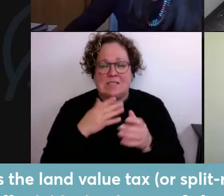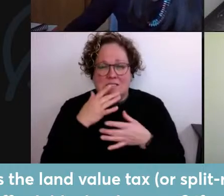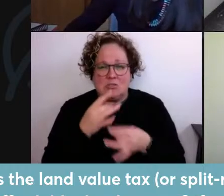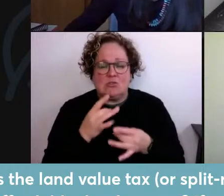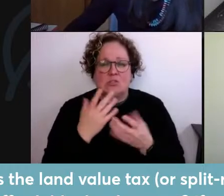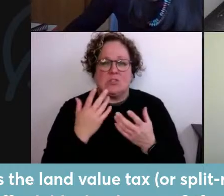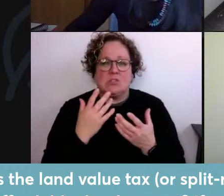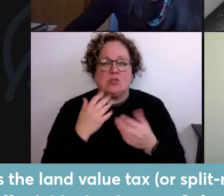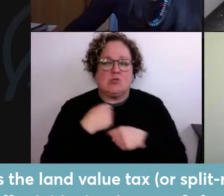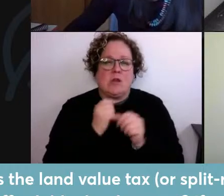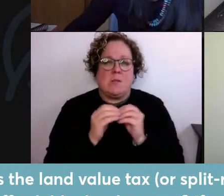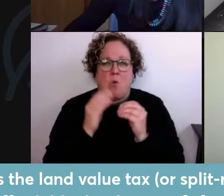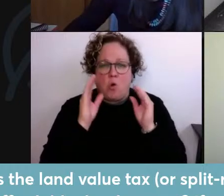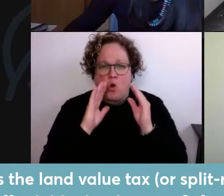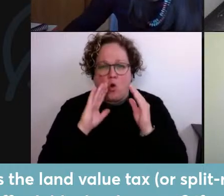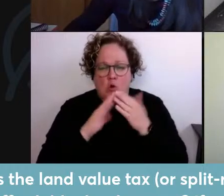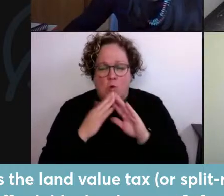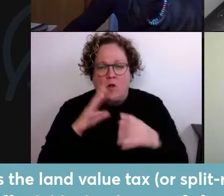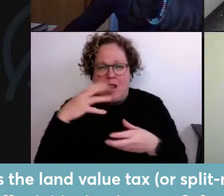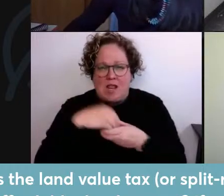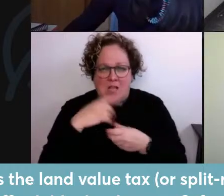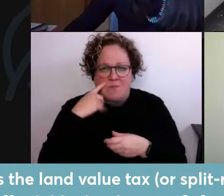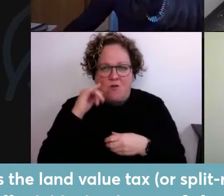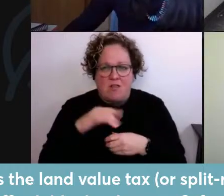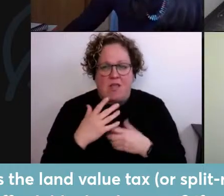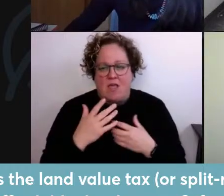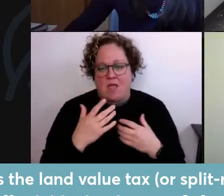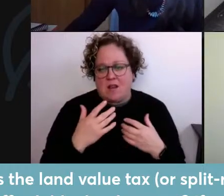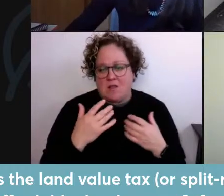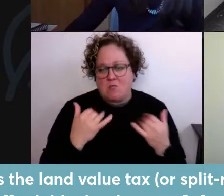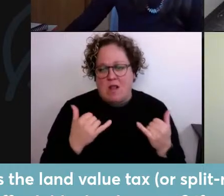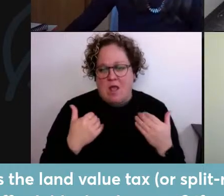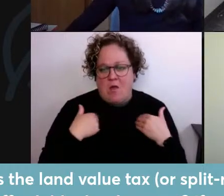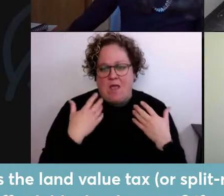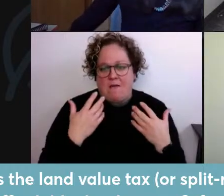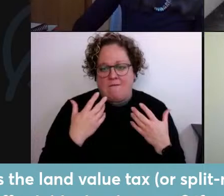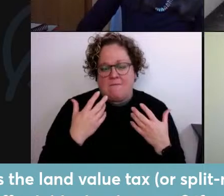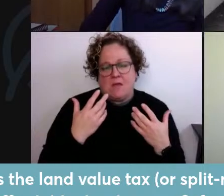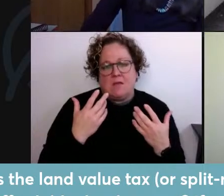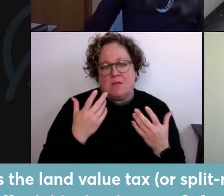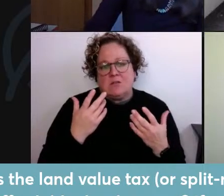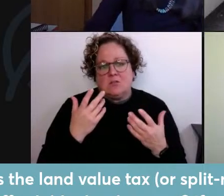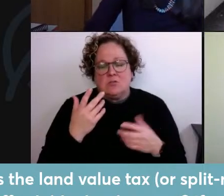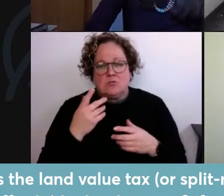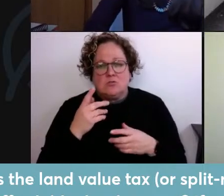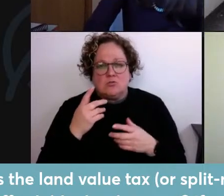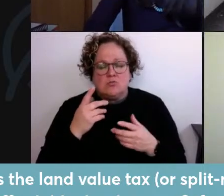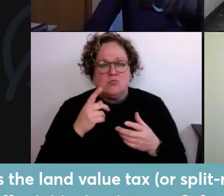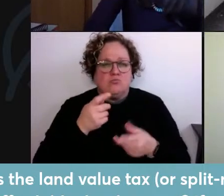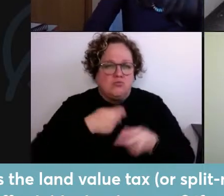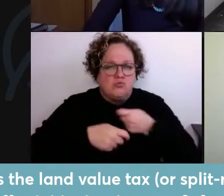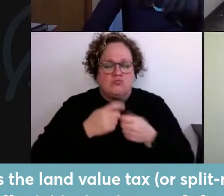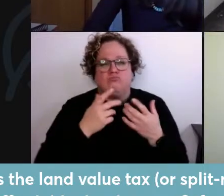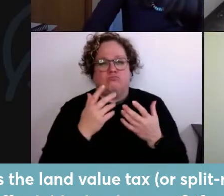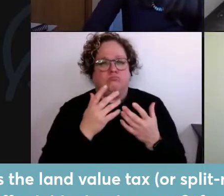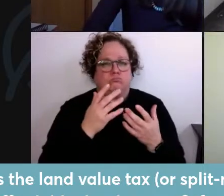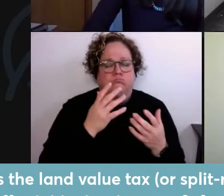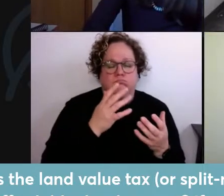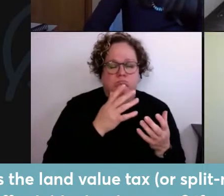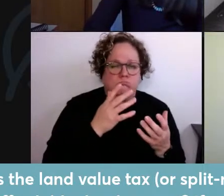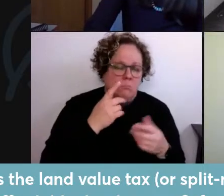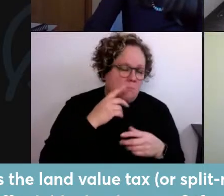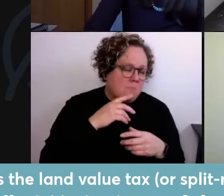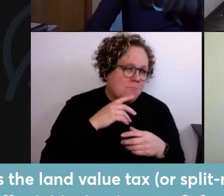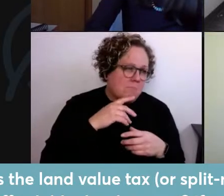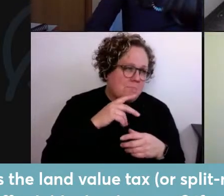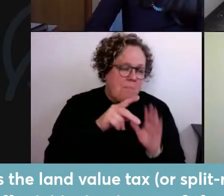that. There's currently discussion with amongst Detroit stakeholders and policymakers about,